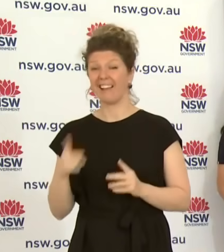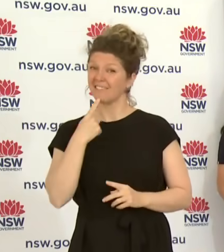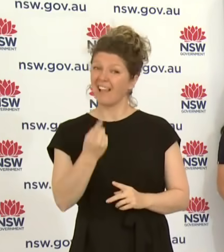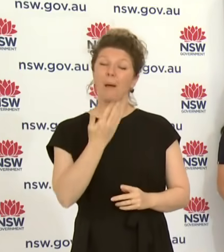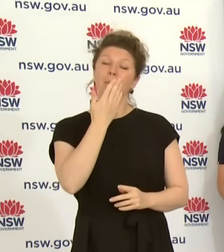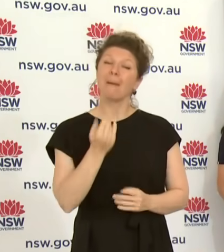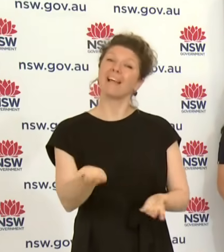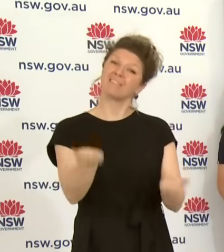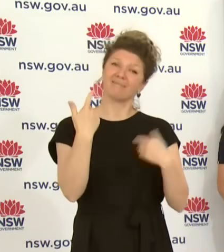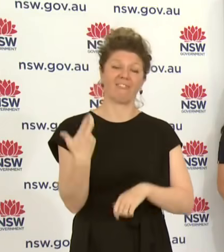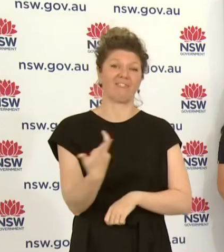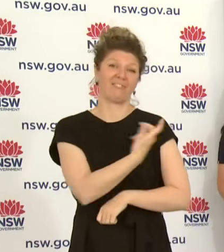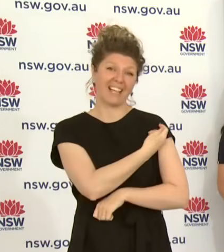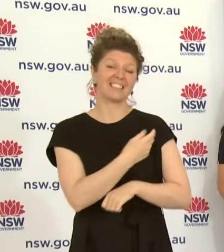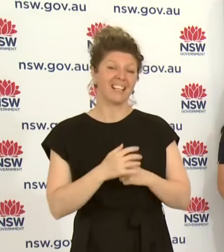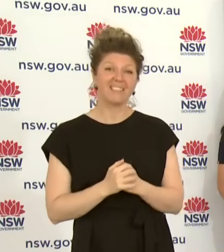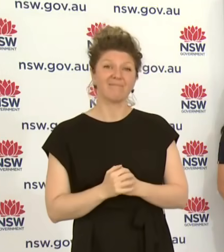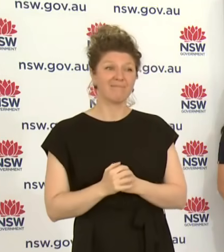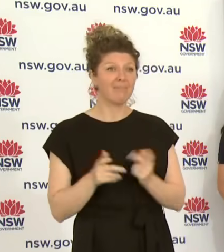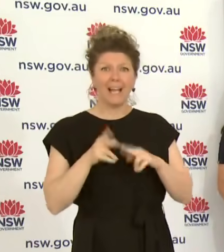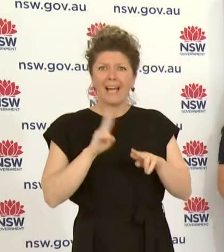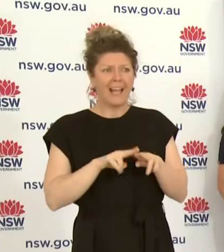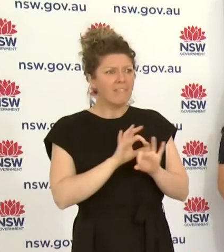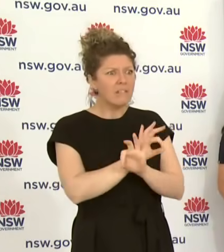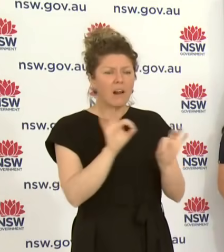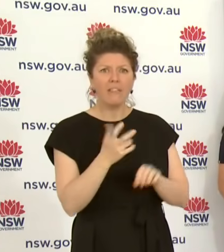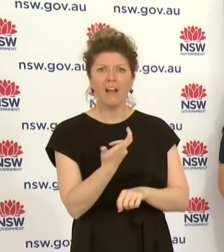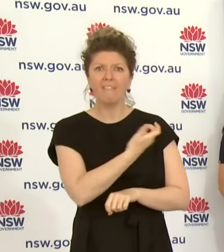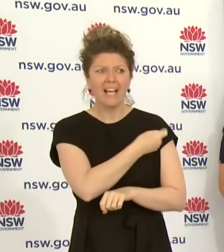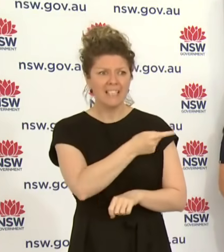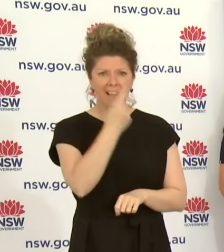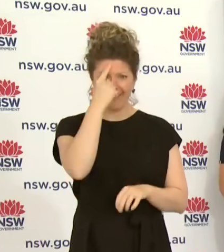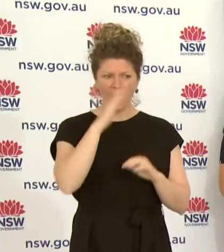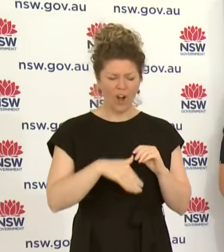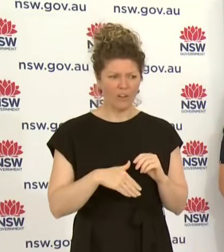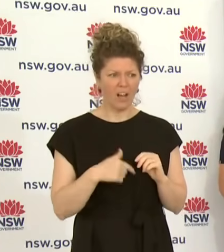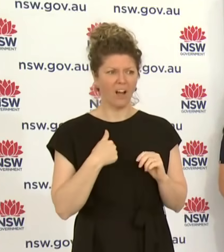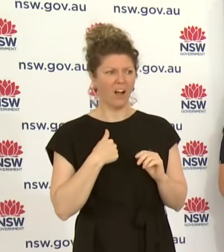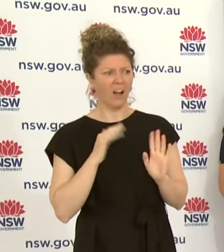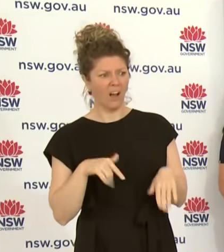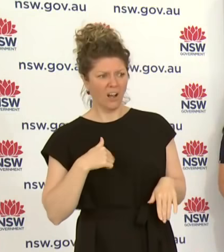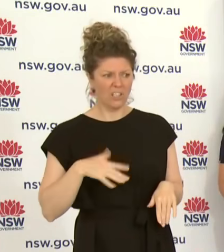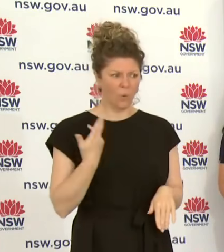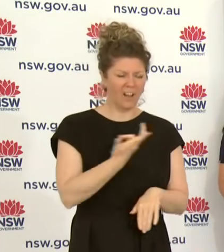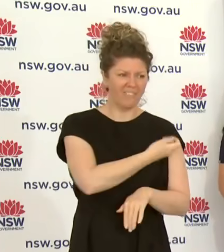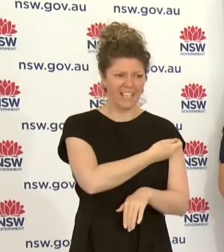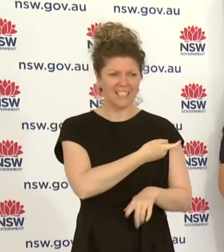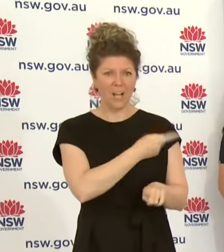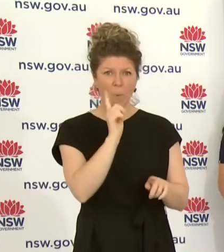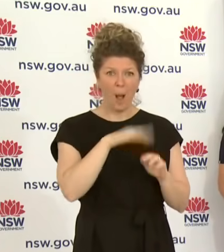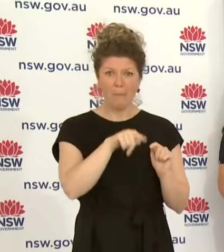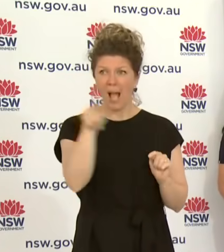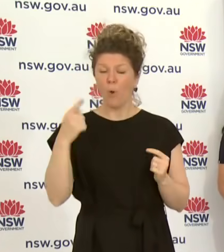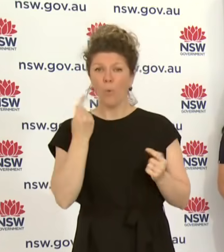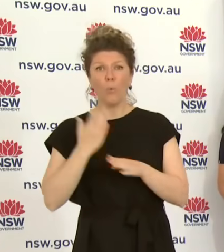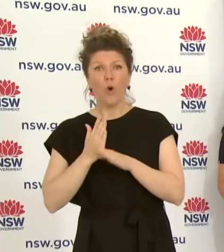fear what will happen to those around us who aren't vaccinated, but also please think about our hospital staff and those that have to take